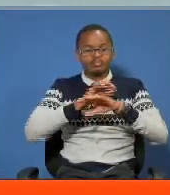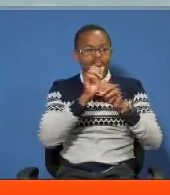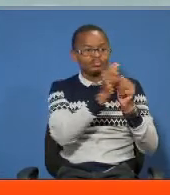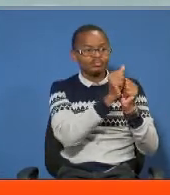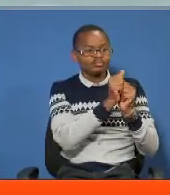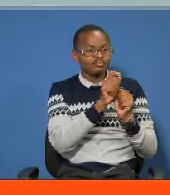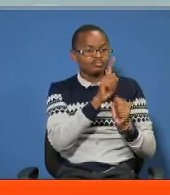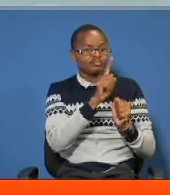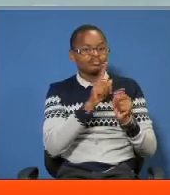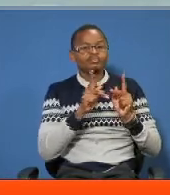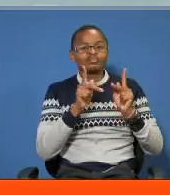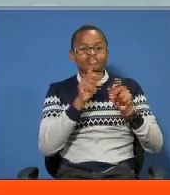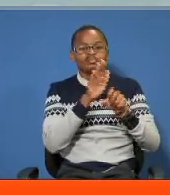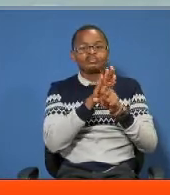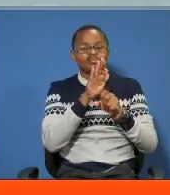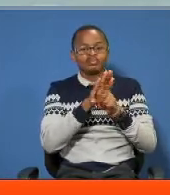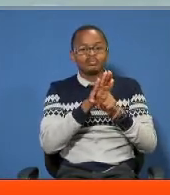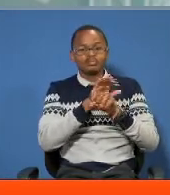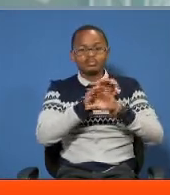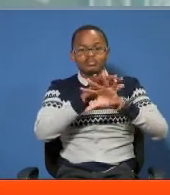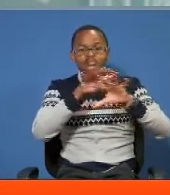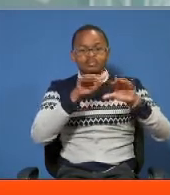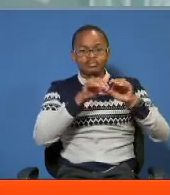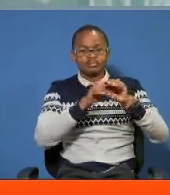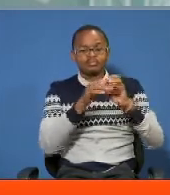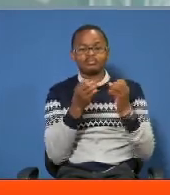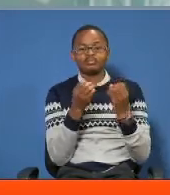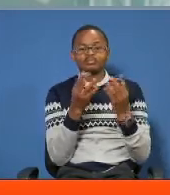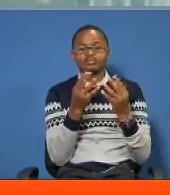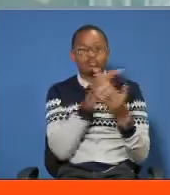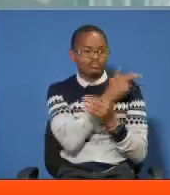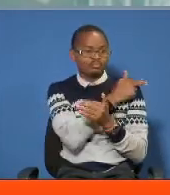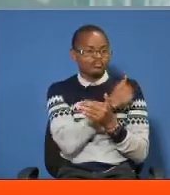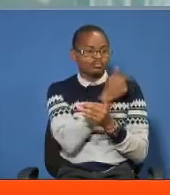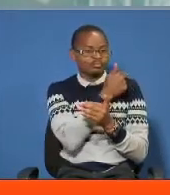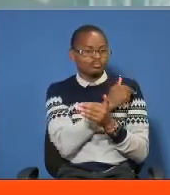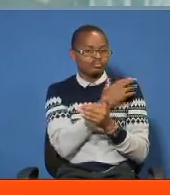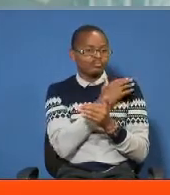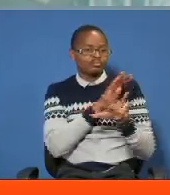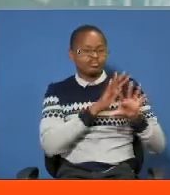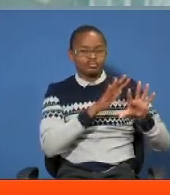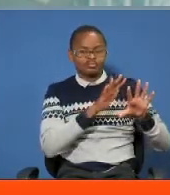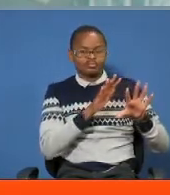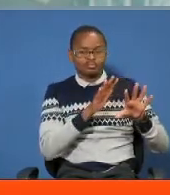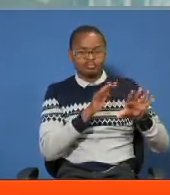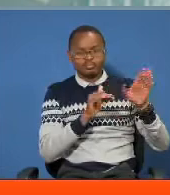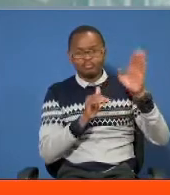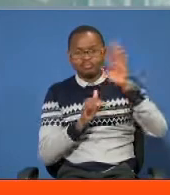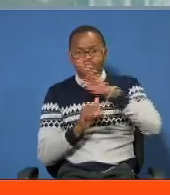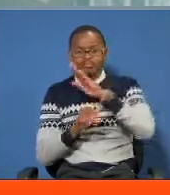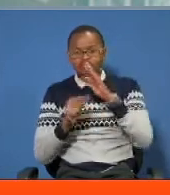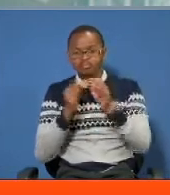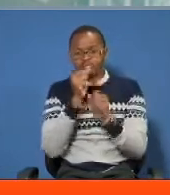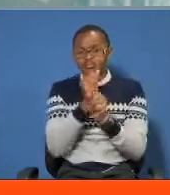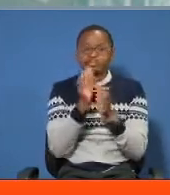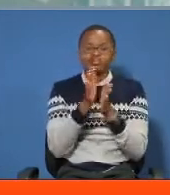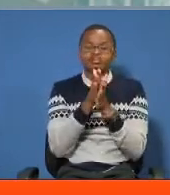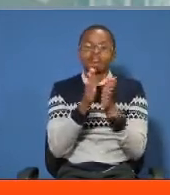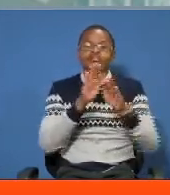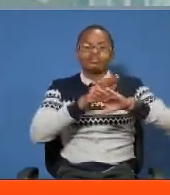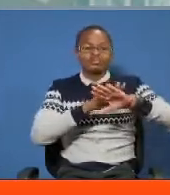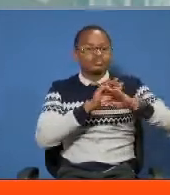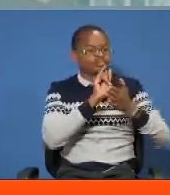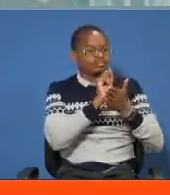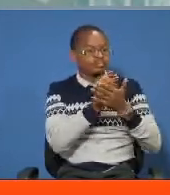what you guys are doing. We're going to produce so many of them, and we're going to distribute them into so many hospitals. I don't need any money back. I'm just doing